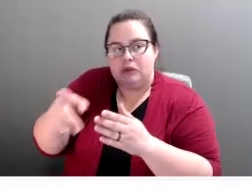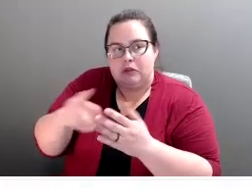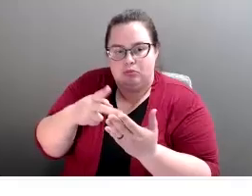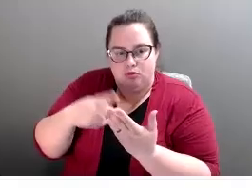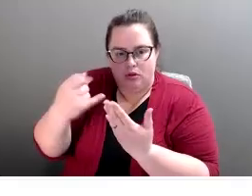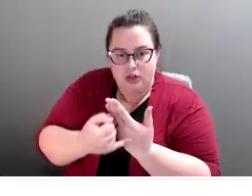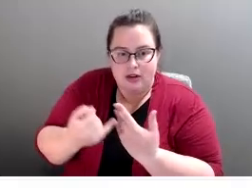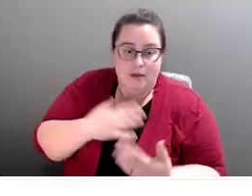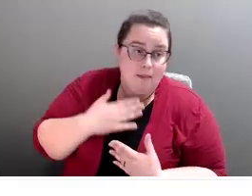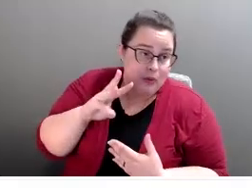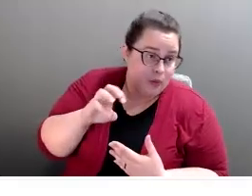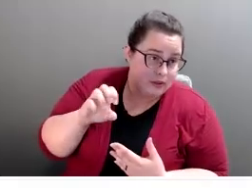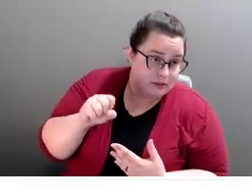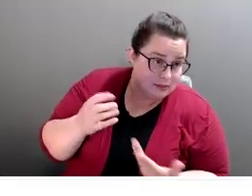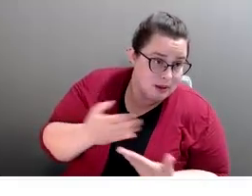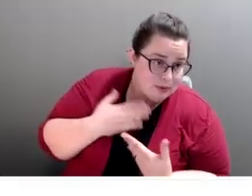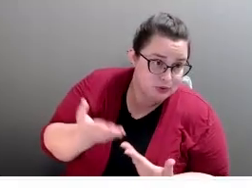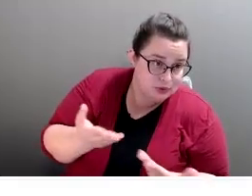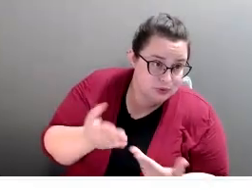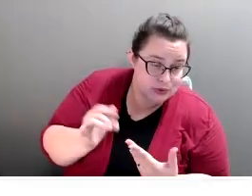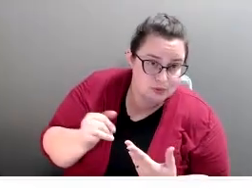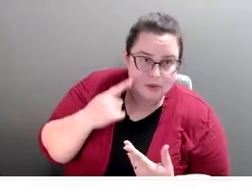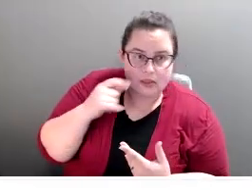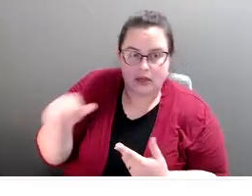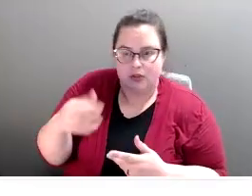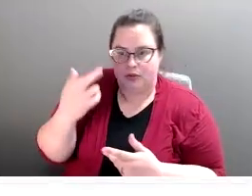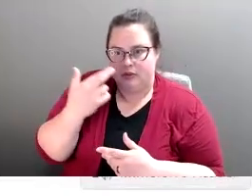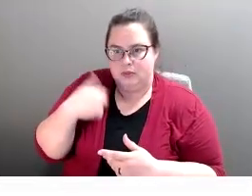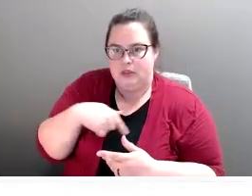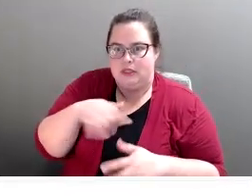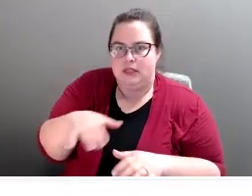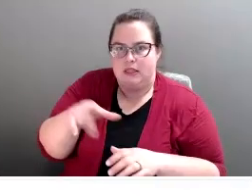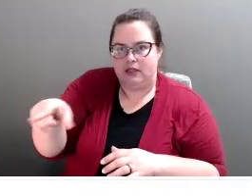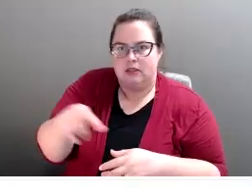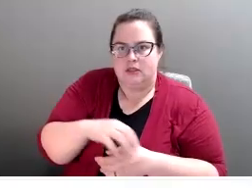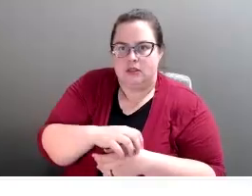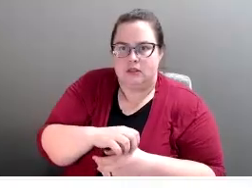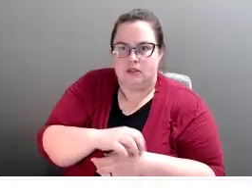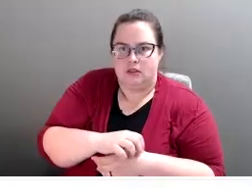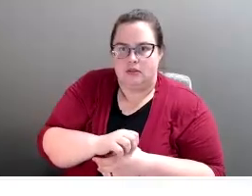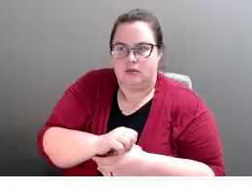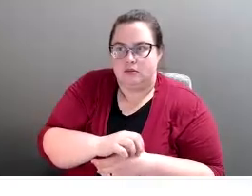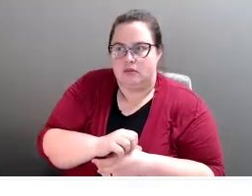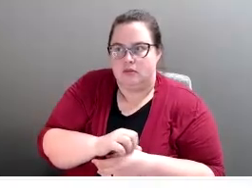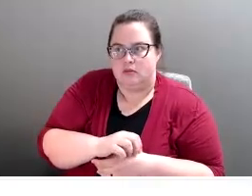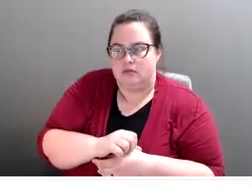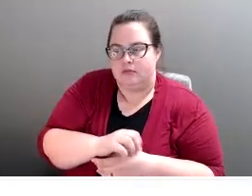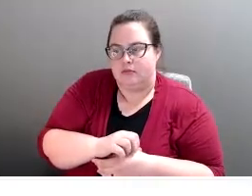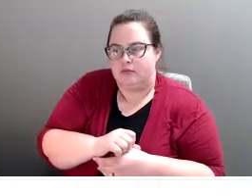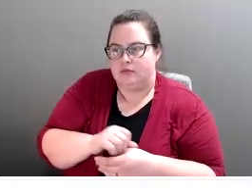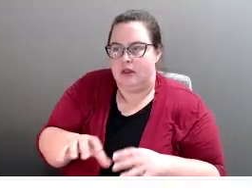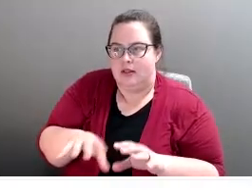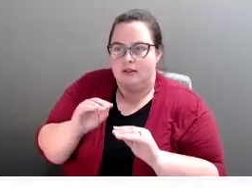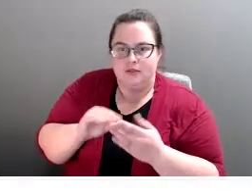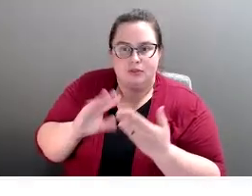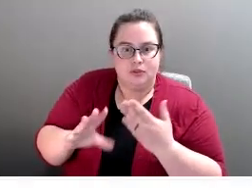here too, because this kind of another reason that we did this the way that we did. Let me leave student view. is because